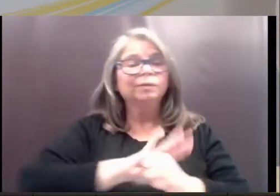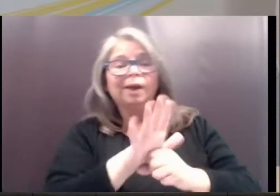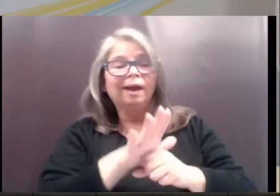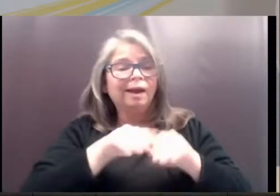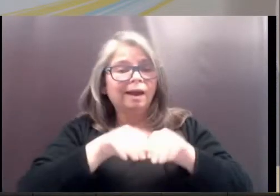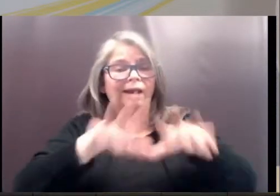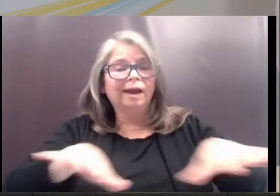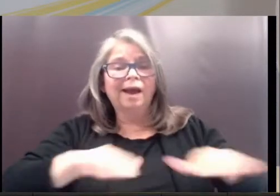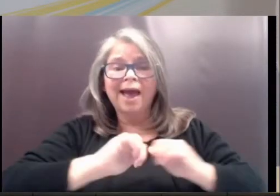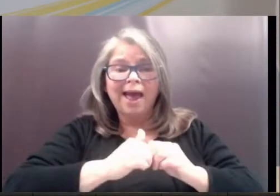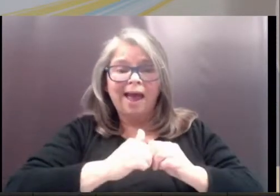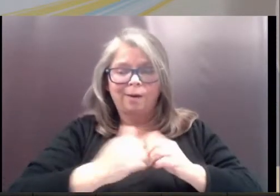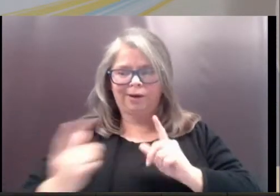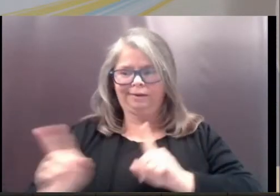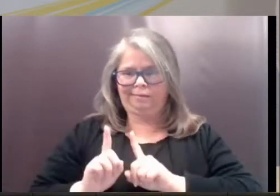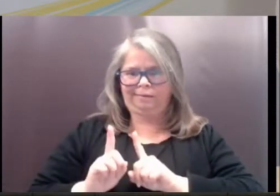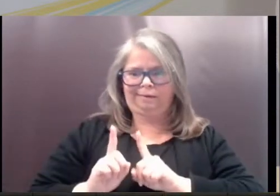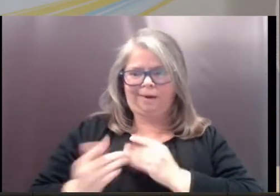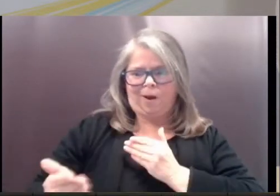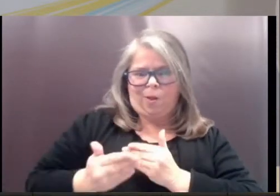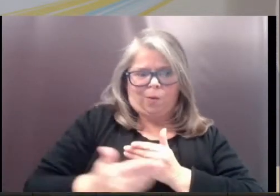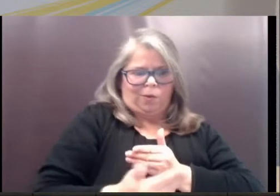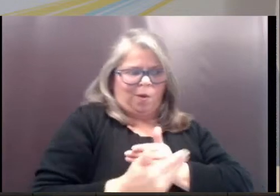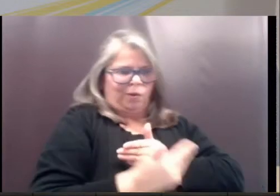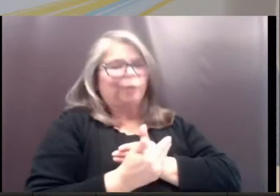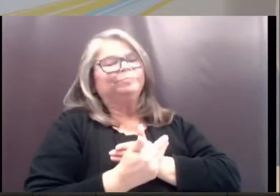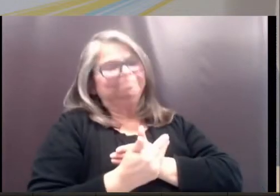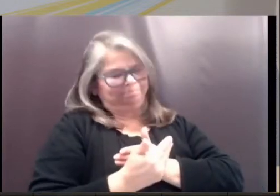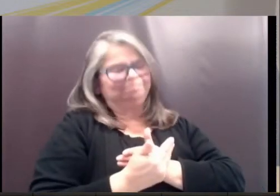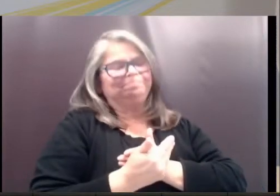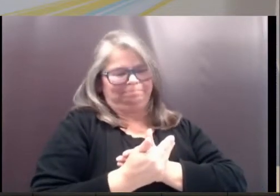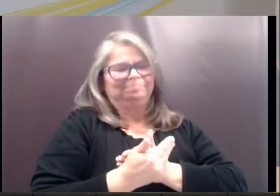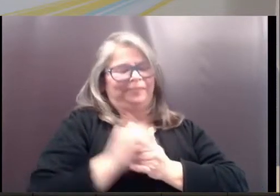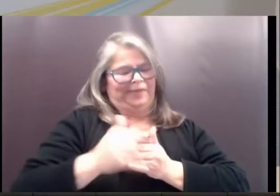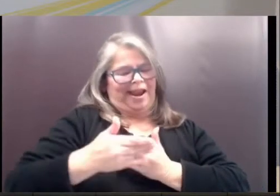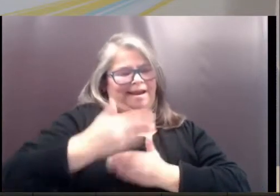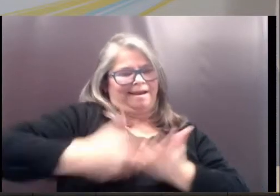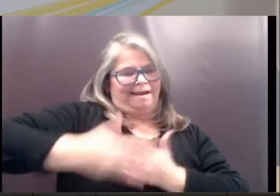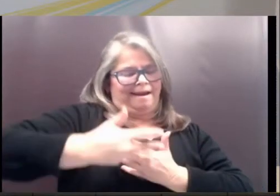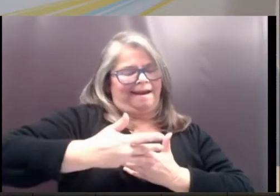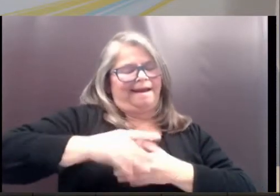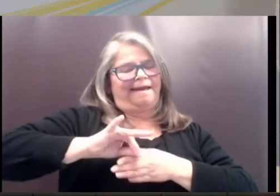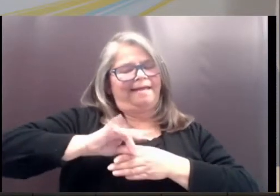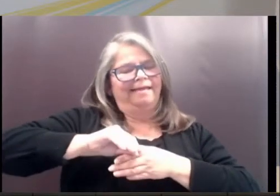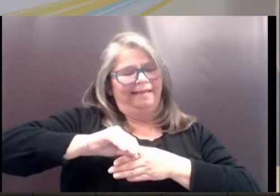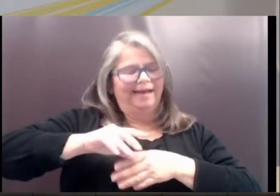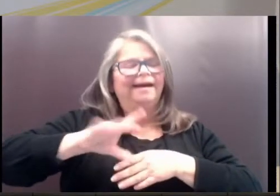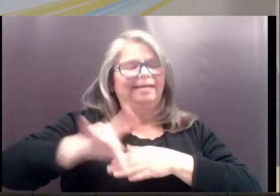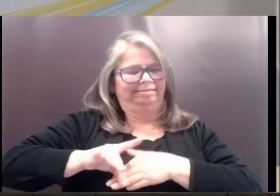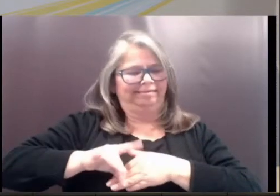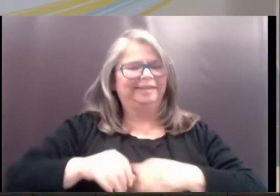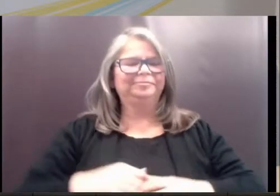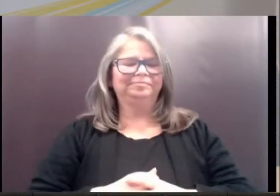closed space. And so that's why we've identified these particular groups as priority this week.